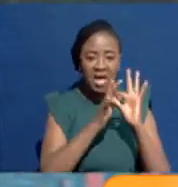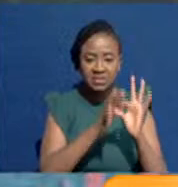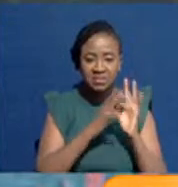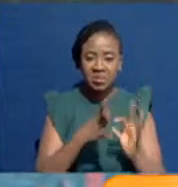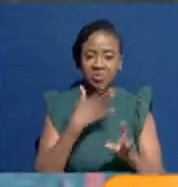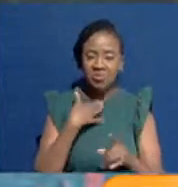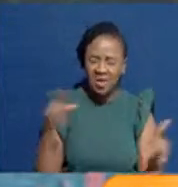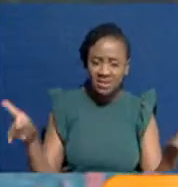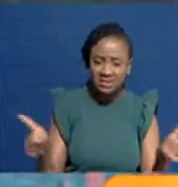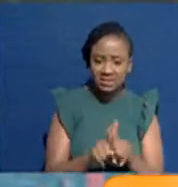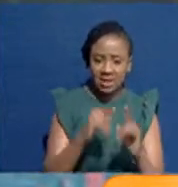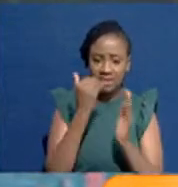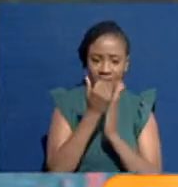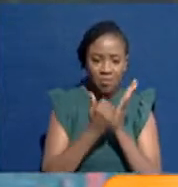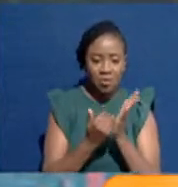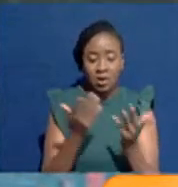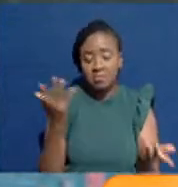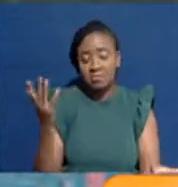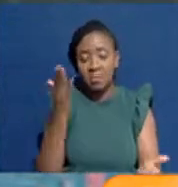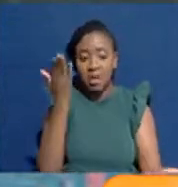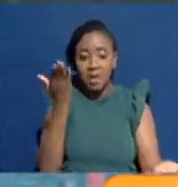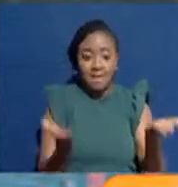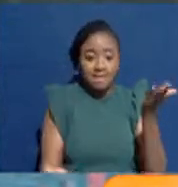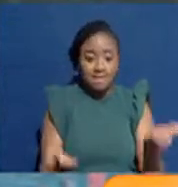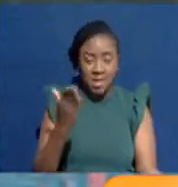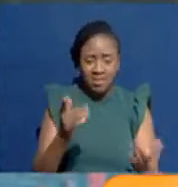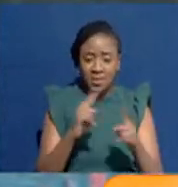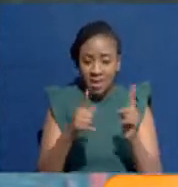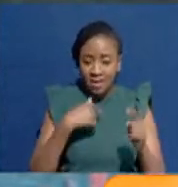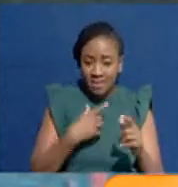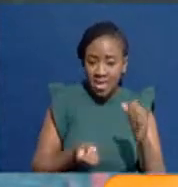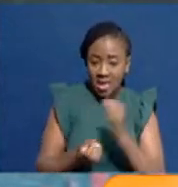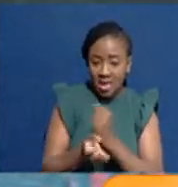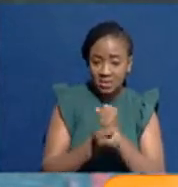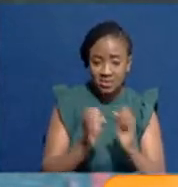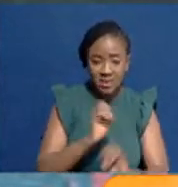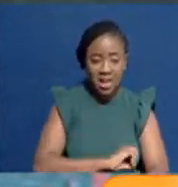program. Maybe what I would like to clear is, state here is that,